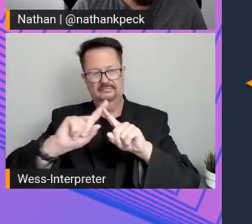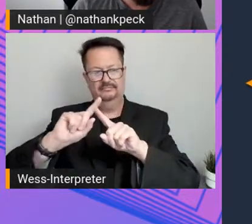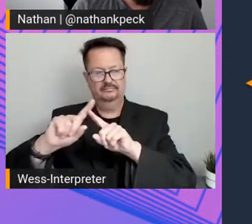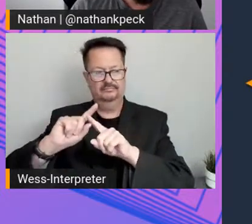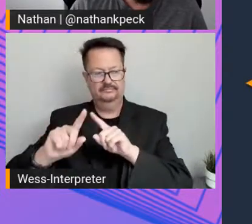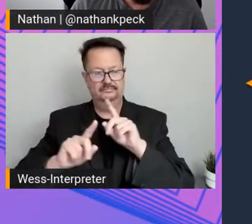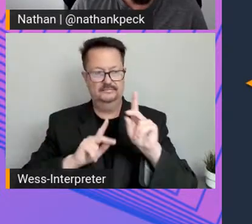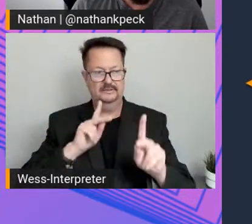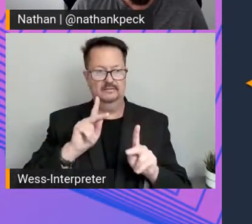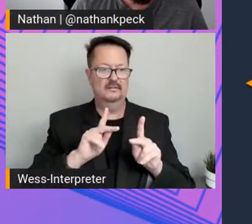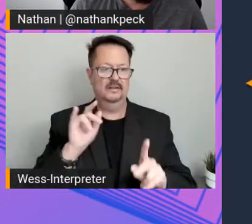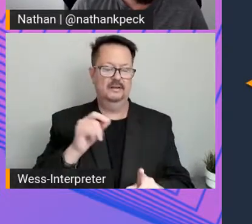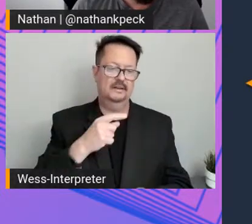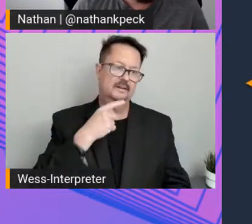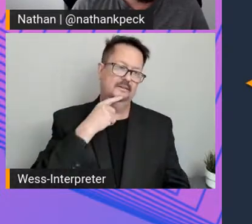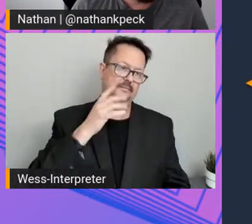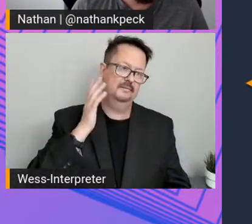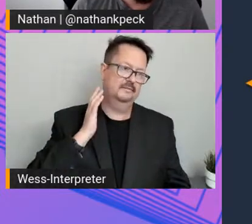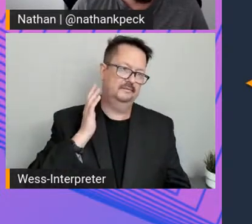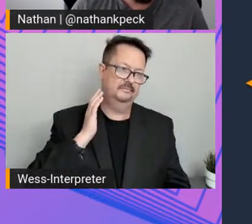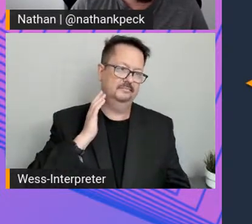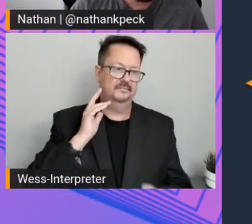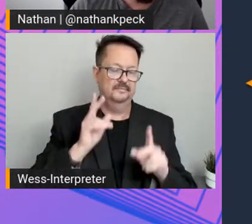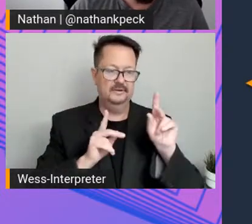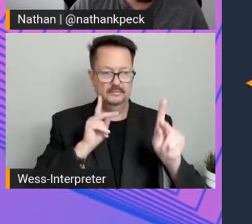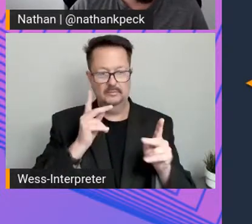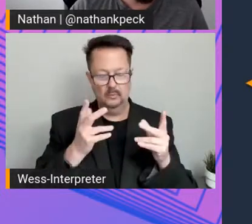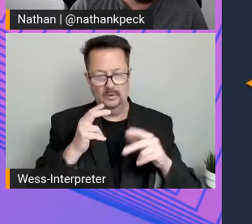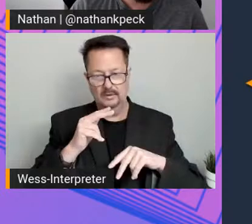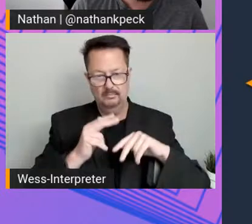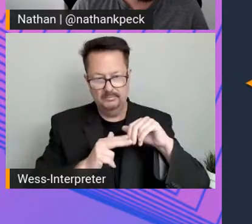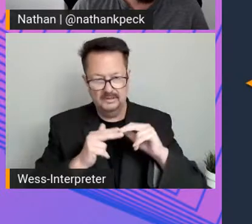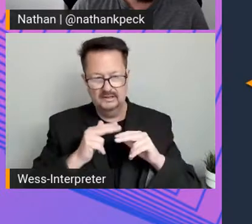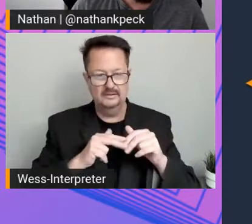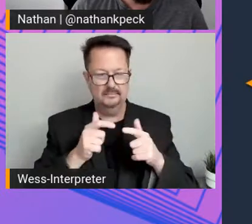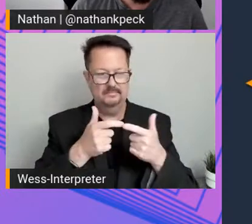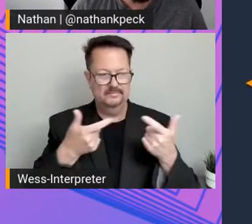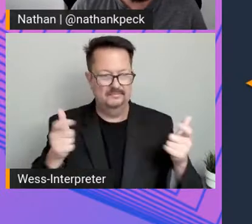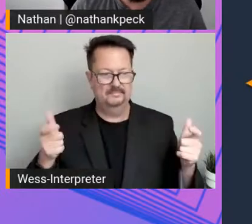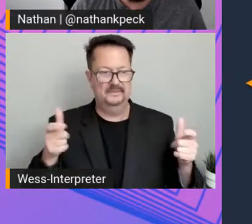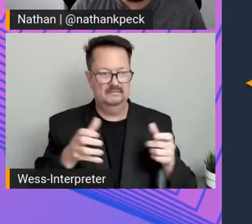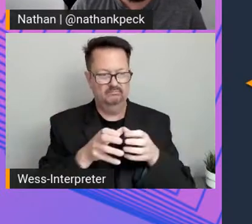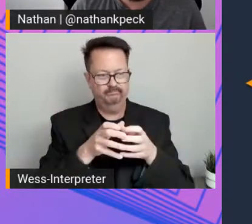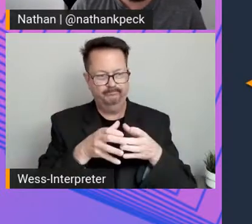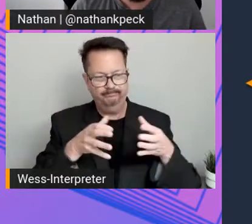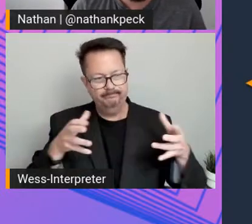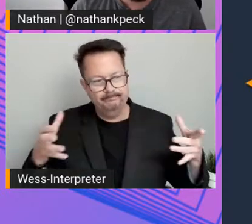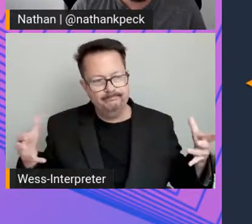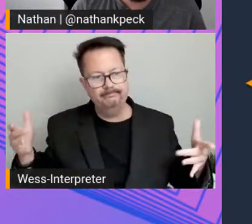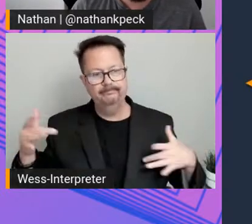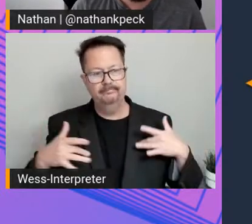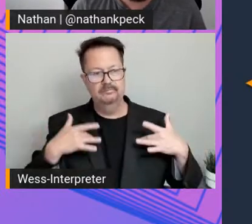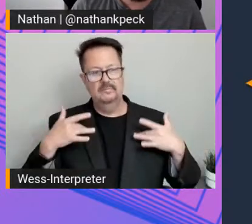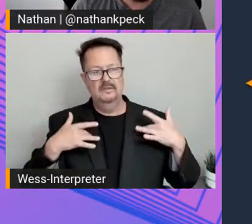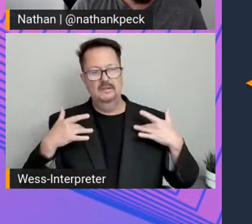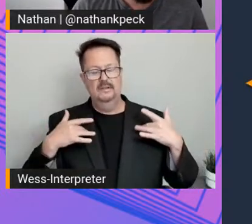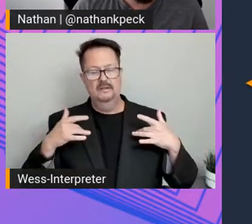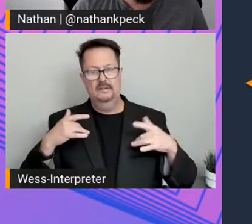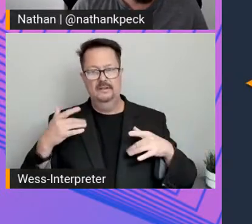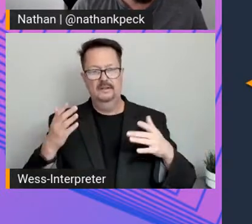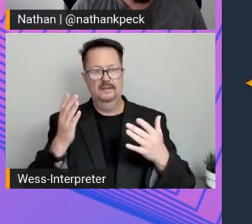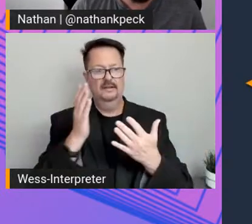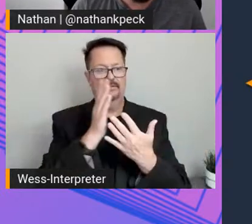the talk, developers who want to build big, exciting things, they need a range of concurrency from